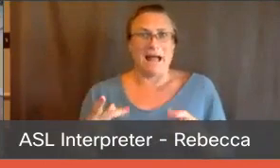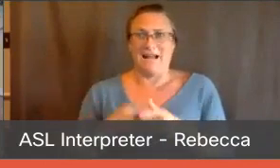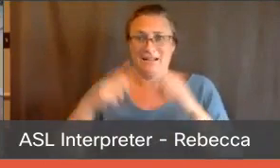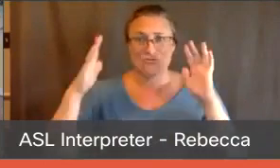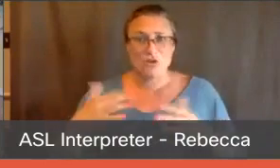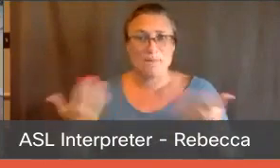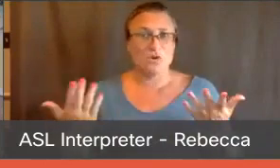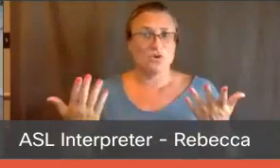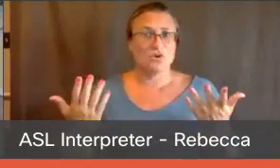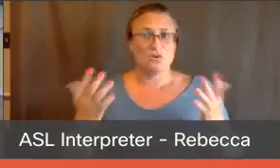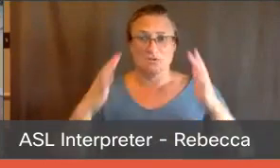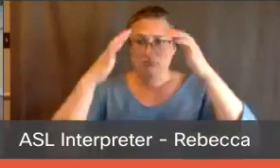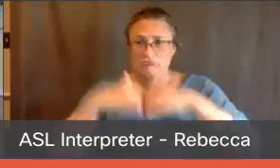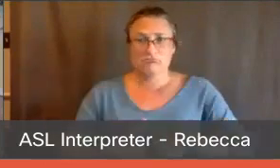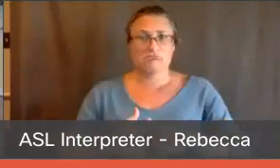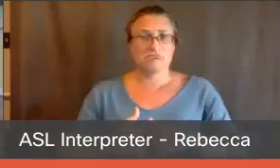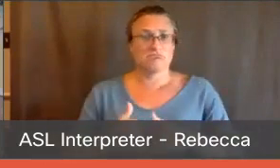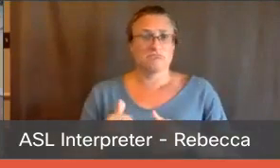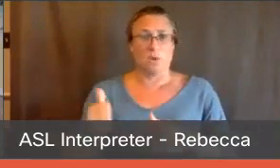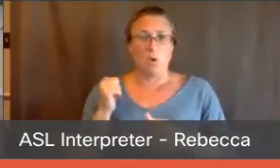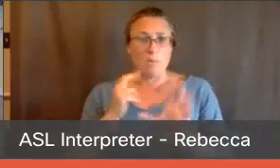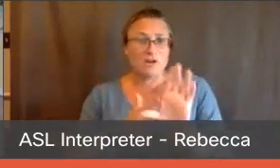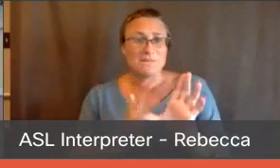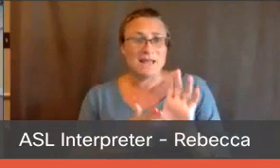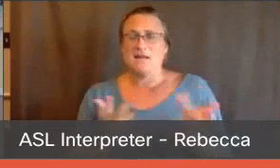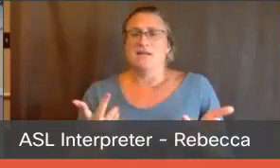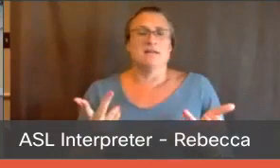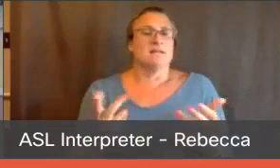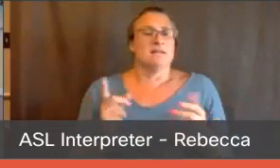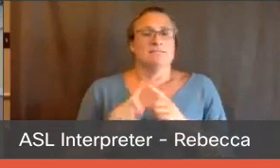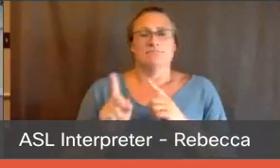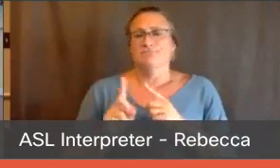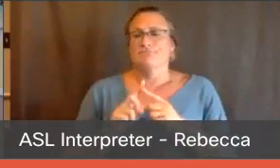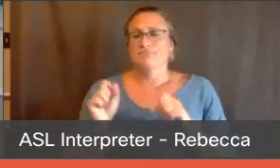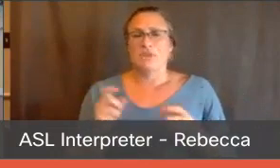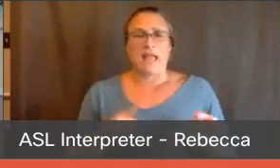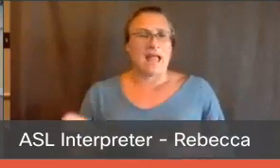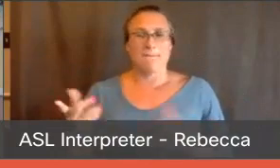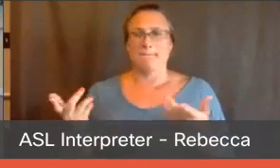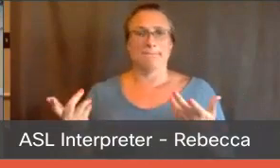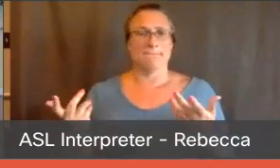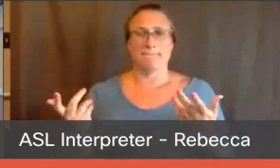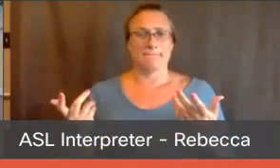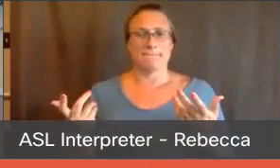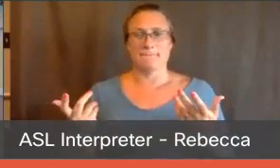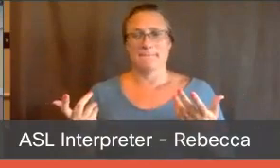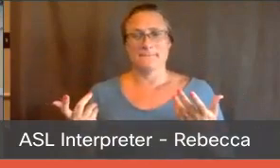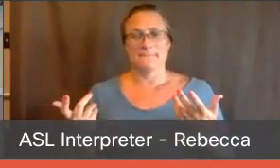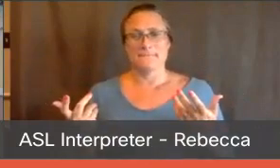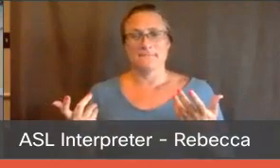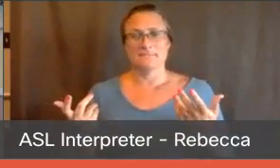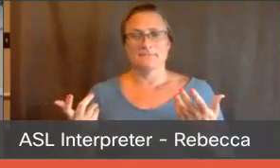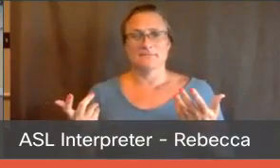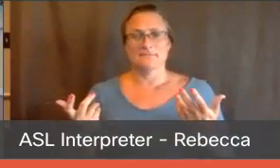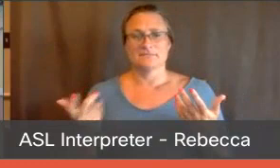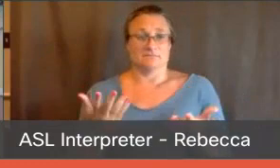Or they might choose to shut down and maybe they don't participate in class the rest of the day, and they might get in trouble for that. But here's one example